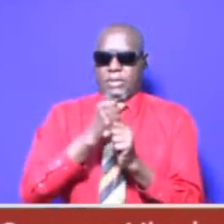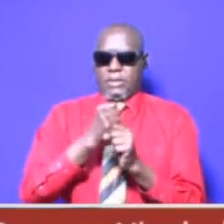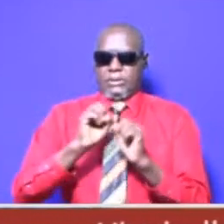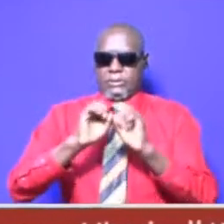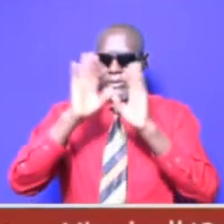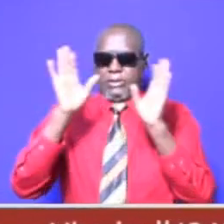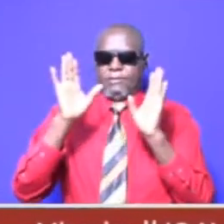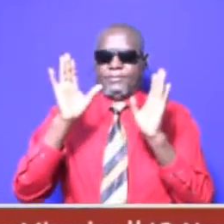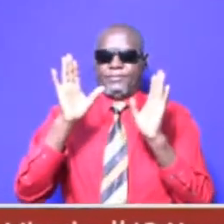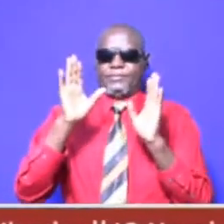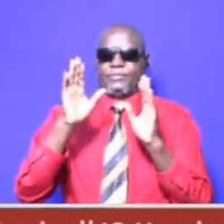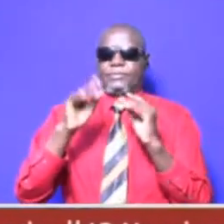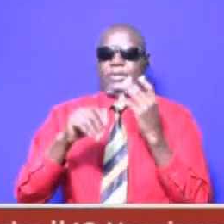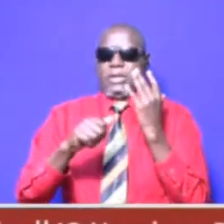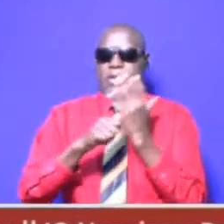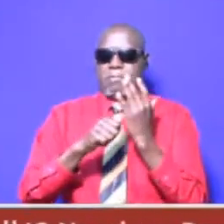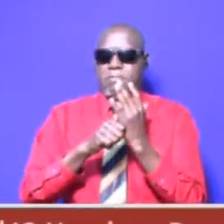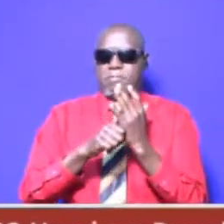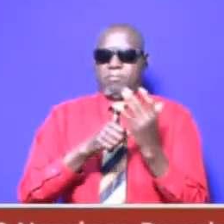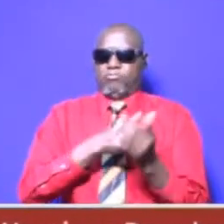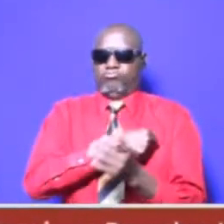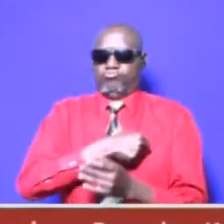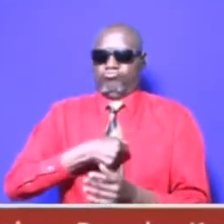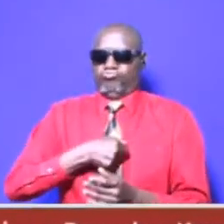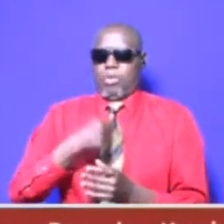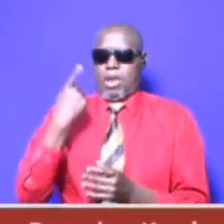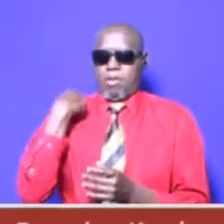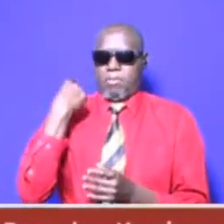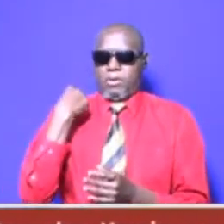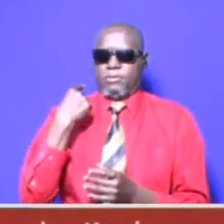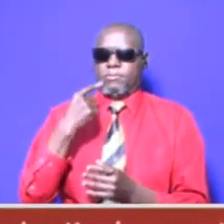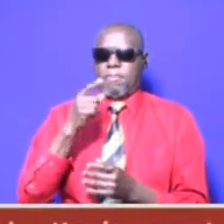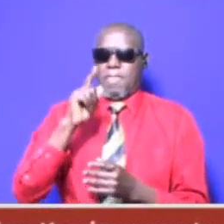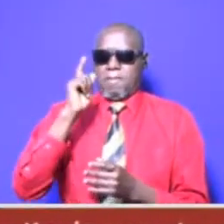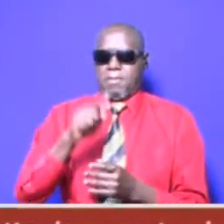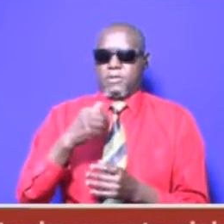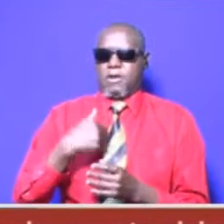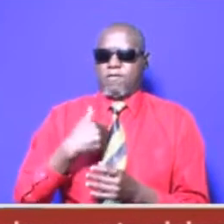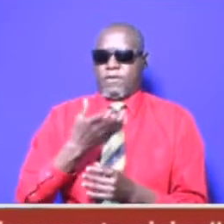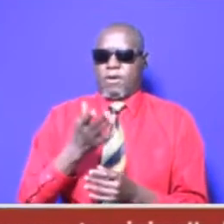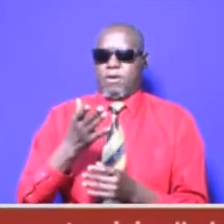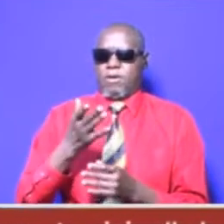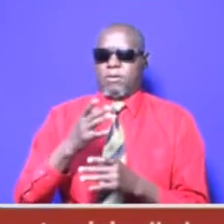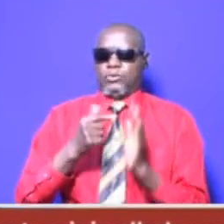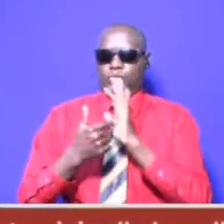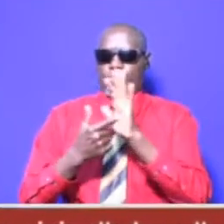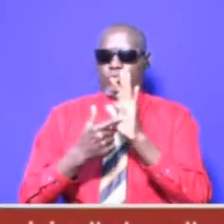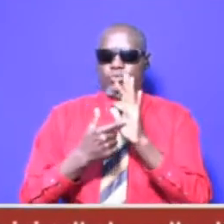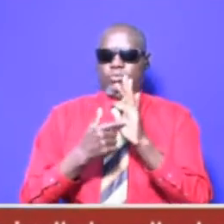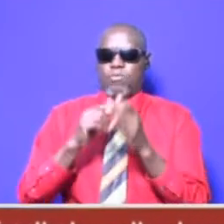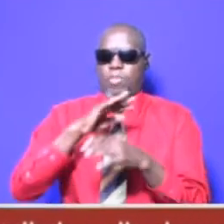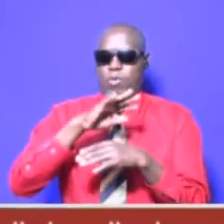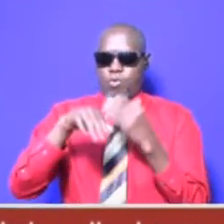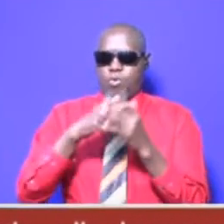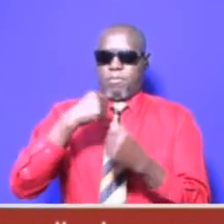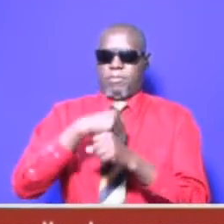that the name tag, your number, service number, must at all times be displayed. All these measures have been put in place to